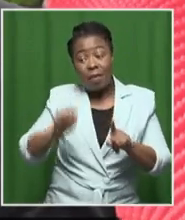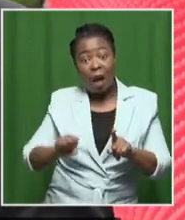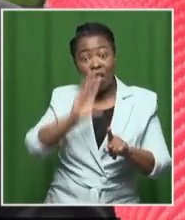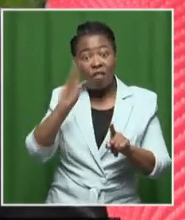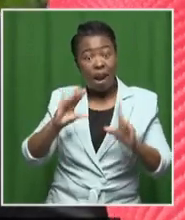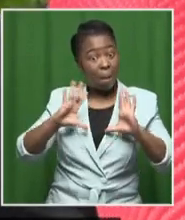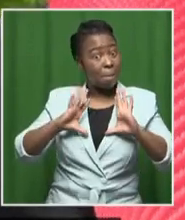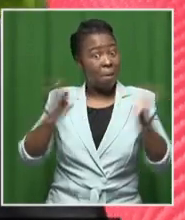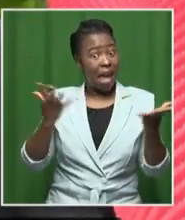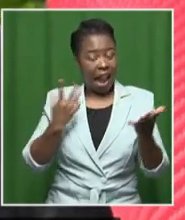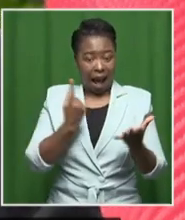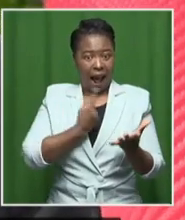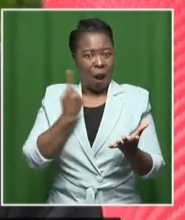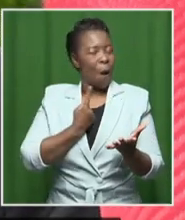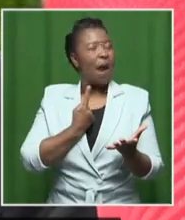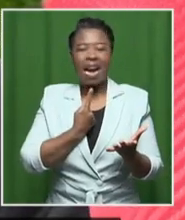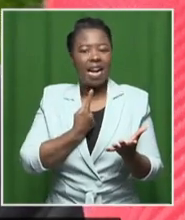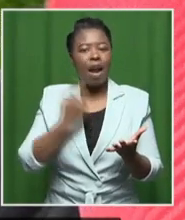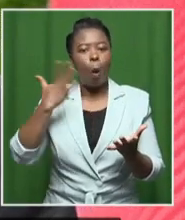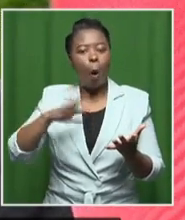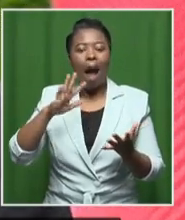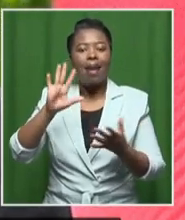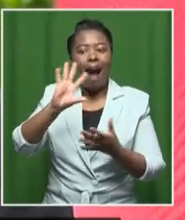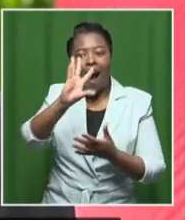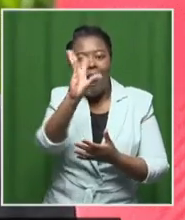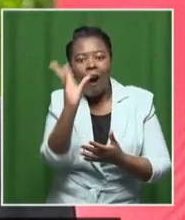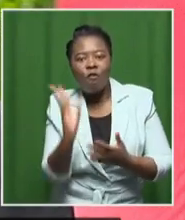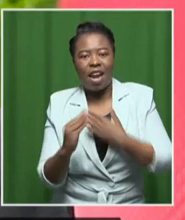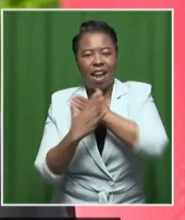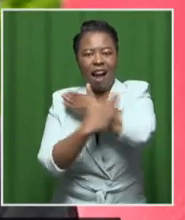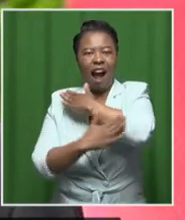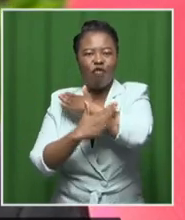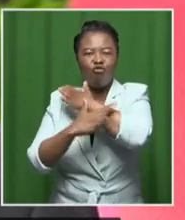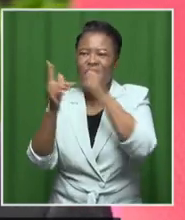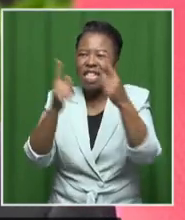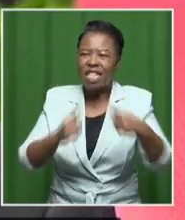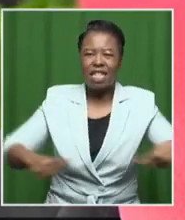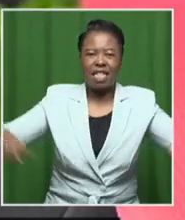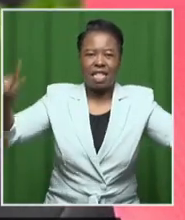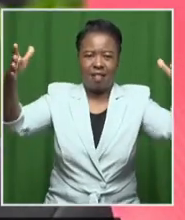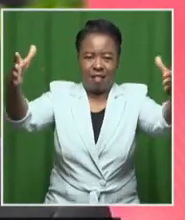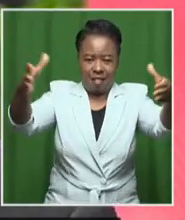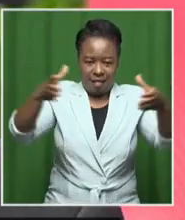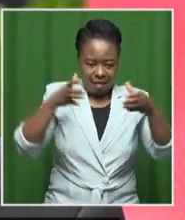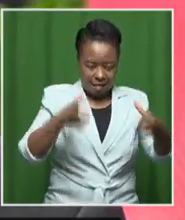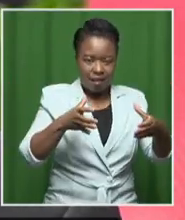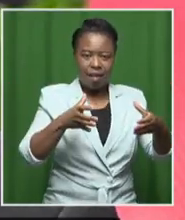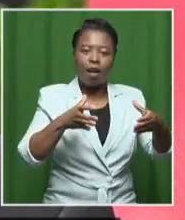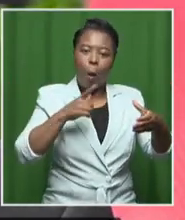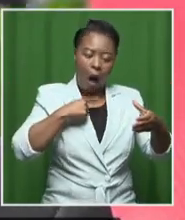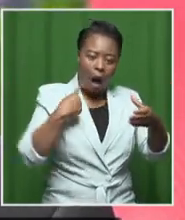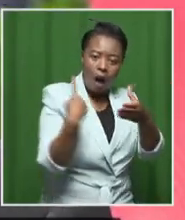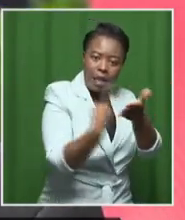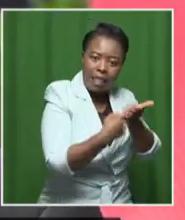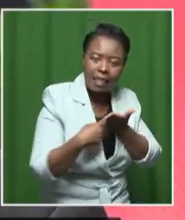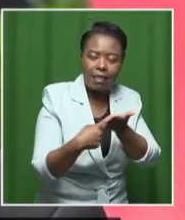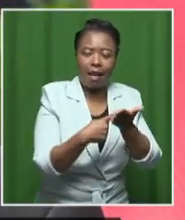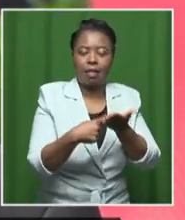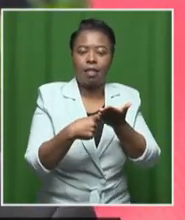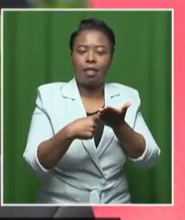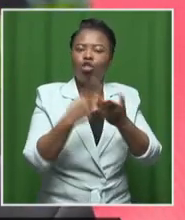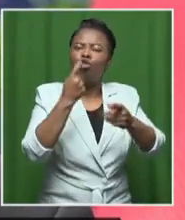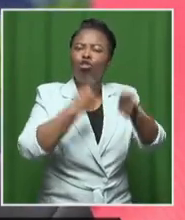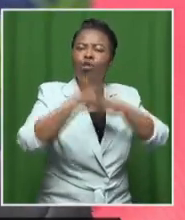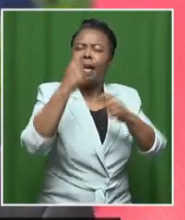in this. We want to bring in the rest of the African countries as they speak issues of trade with the BRICS